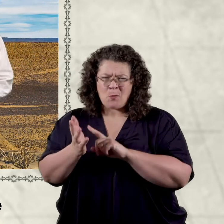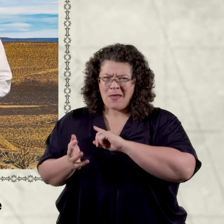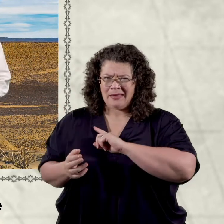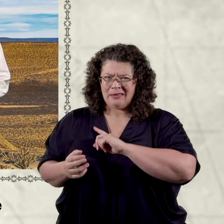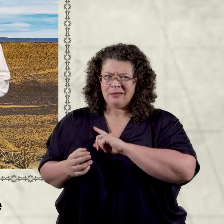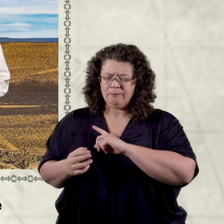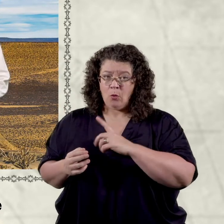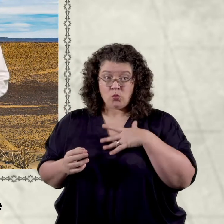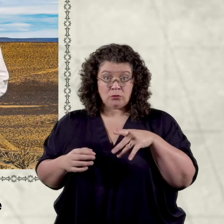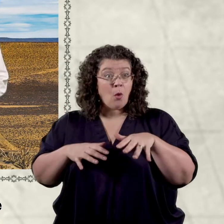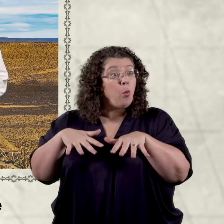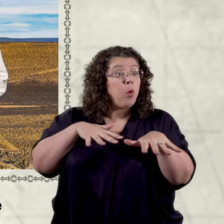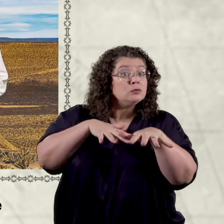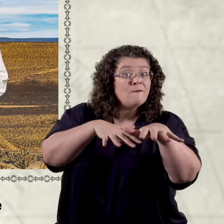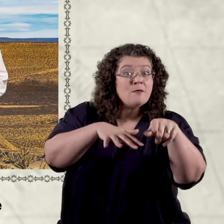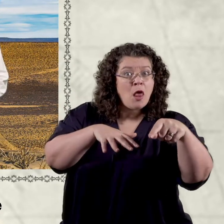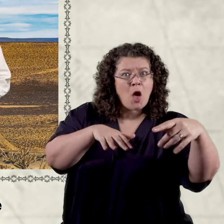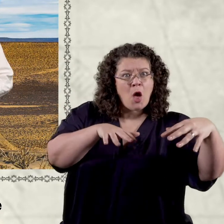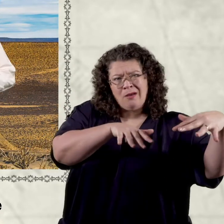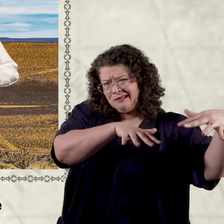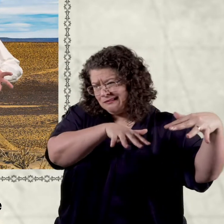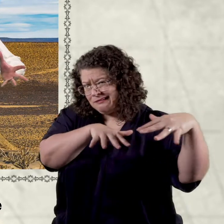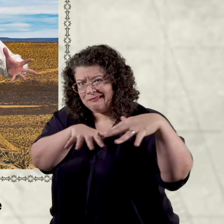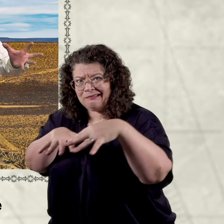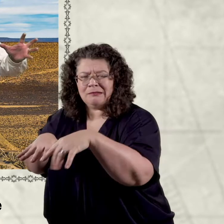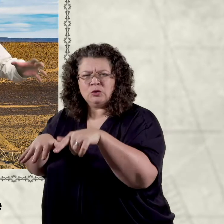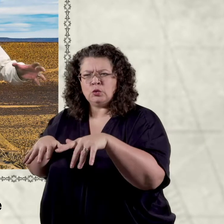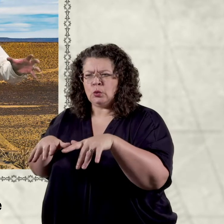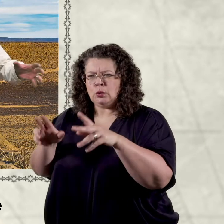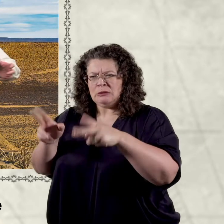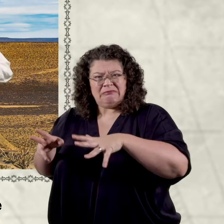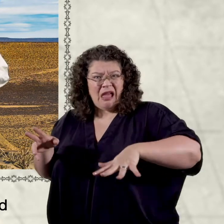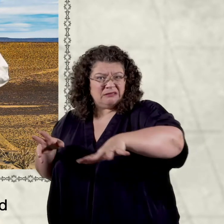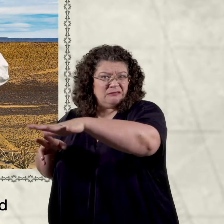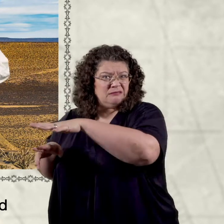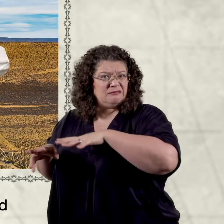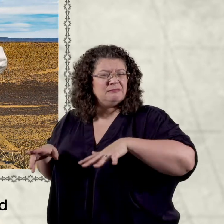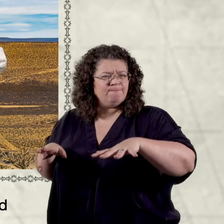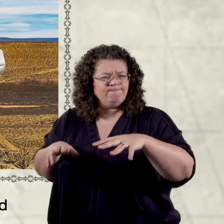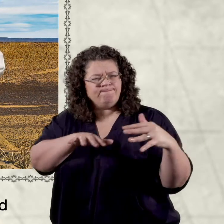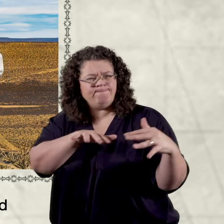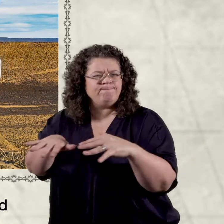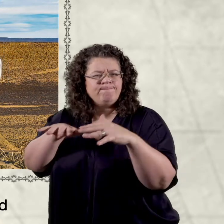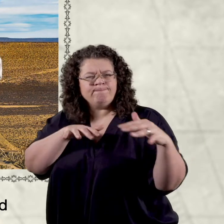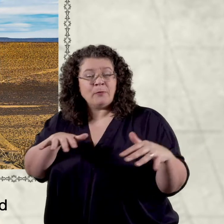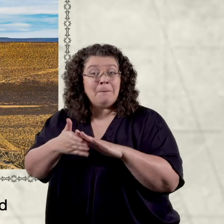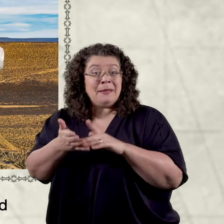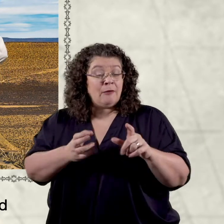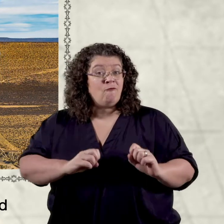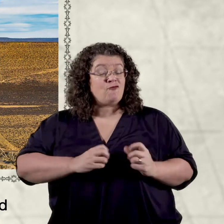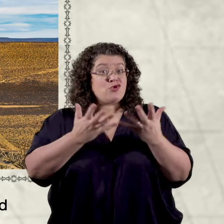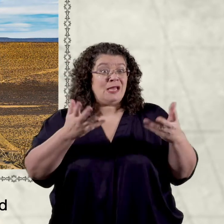have the water flow straight from the Chubut River into this barren land, and gradually the fresh river